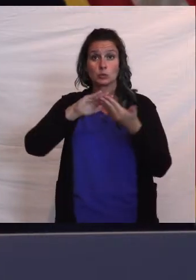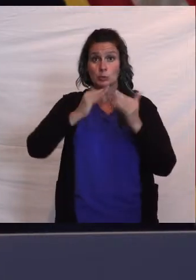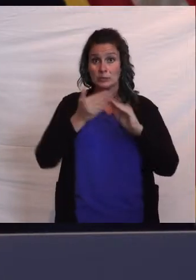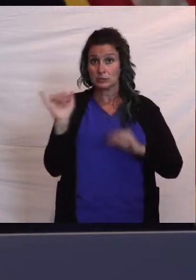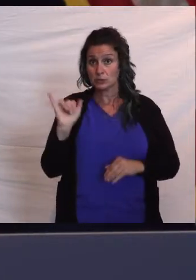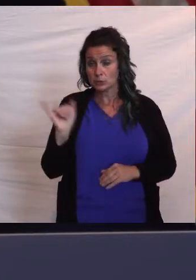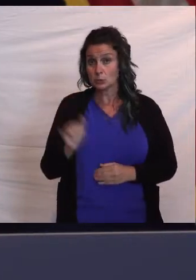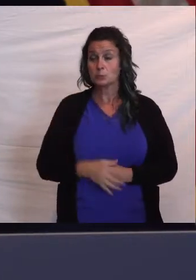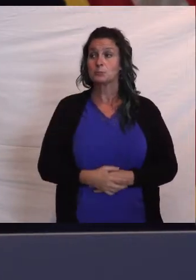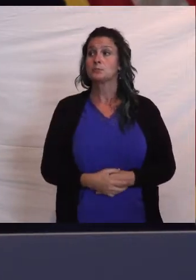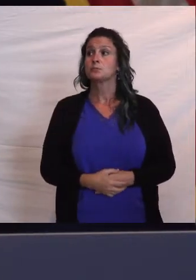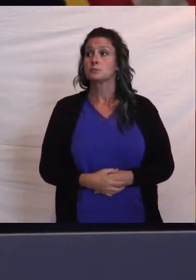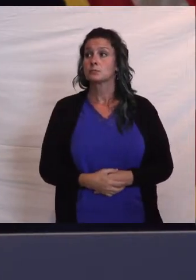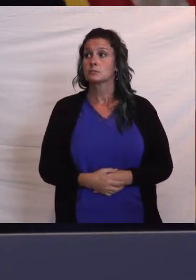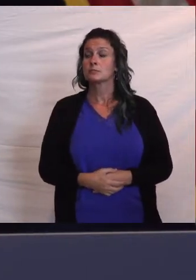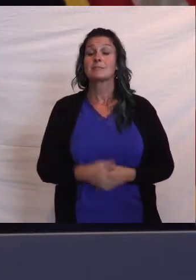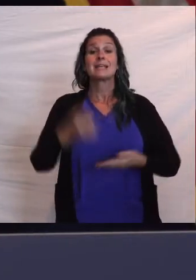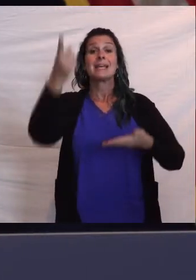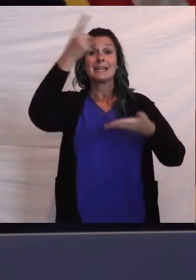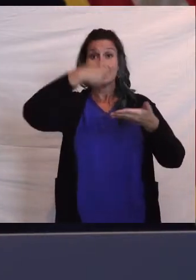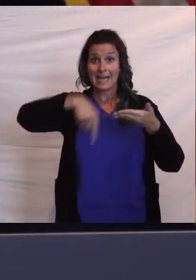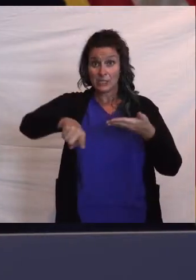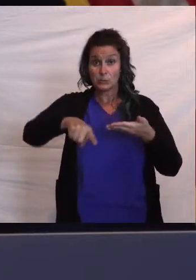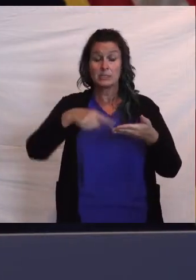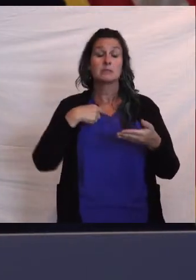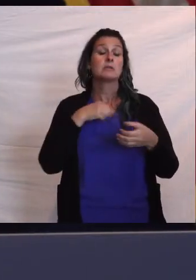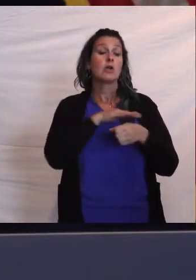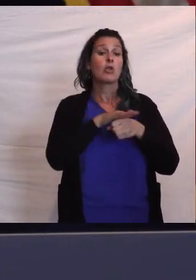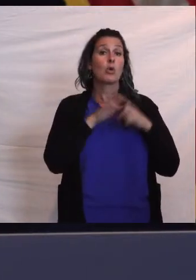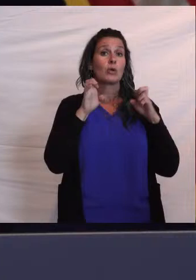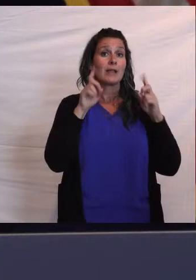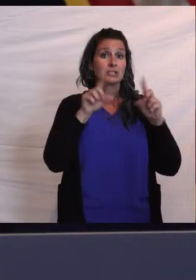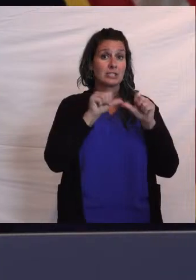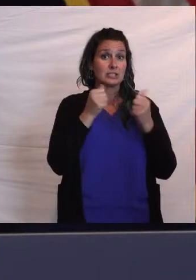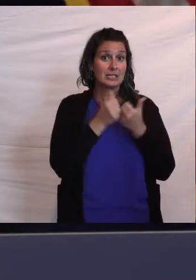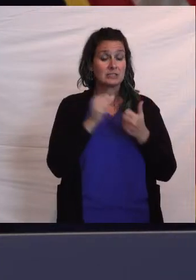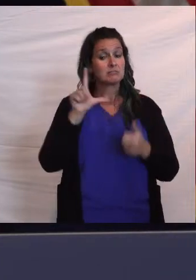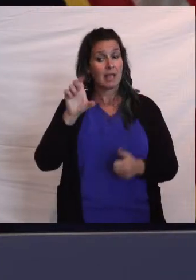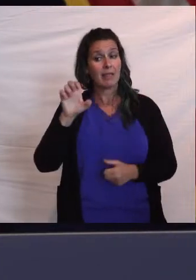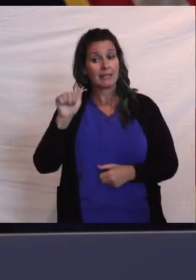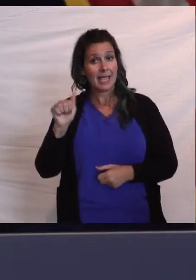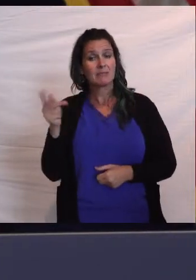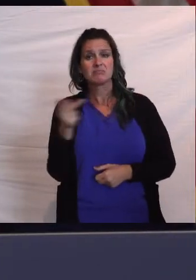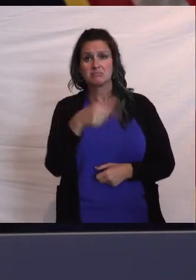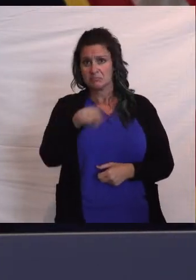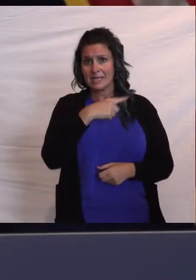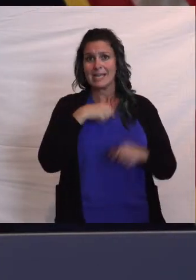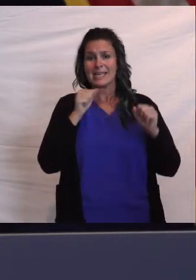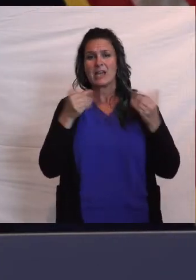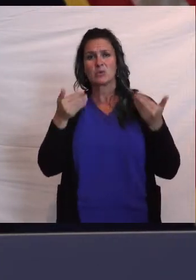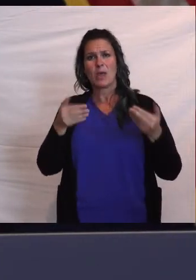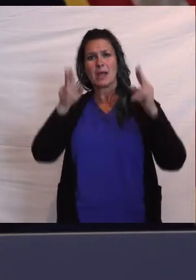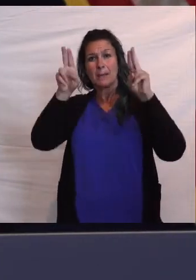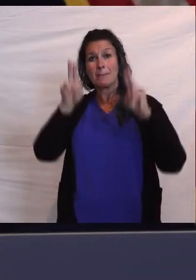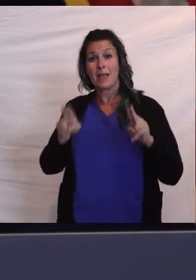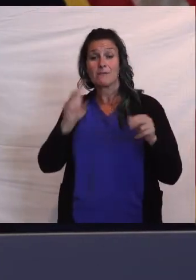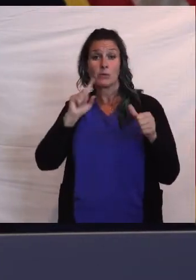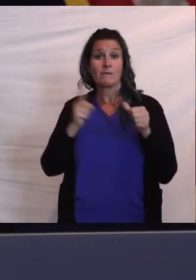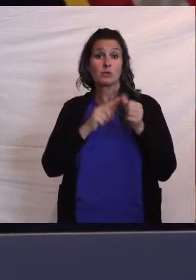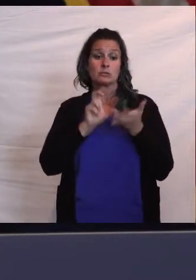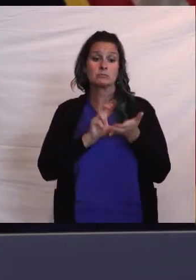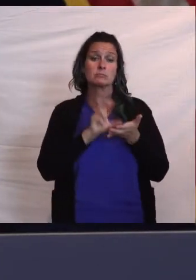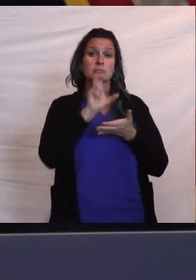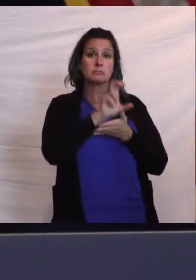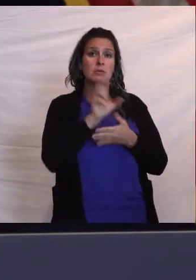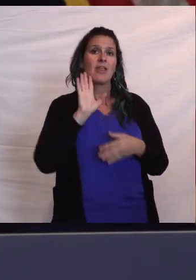well. Next week, local educational agencies can begin applying for the first installment of